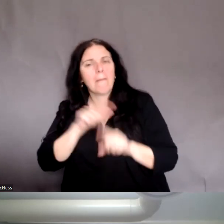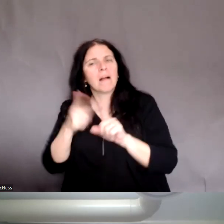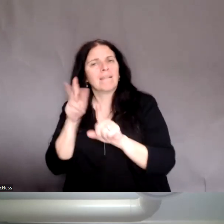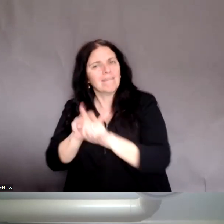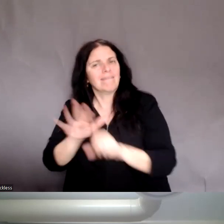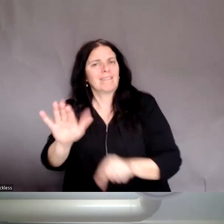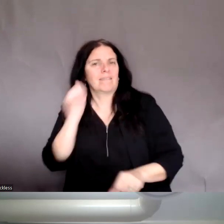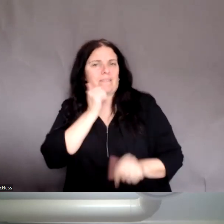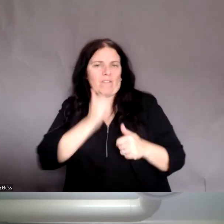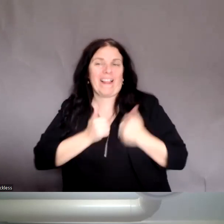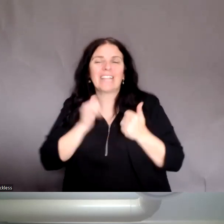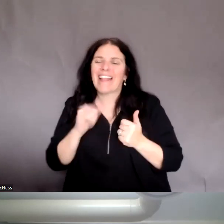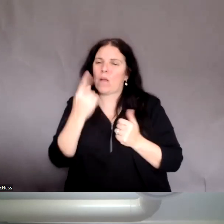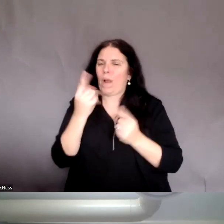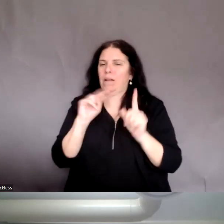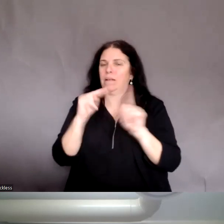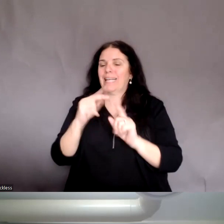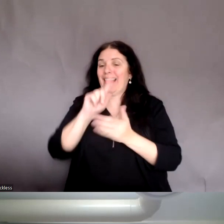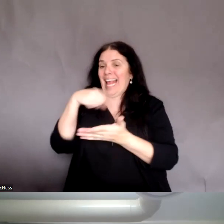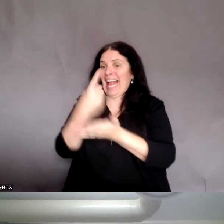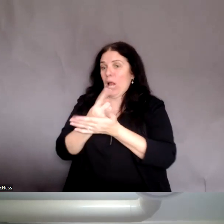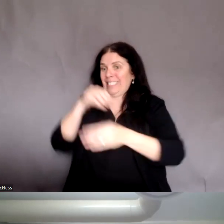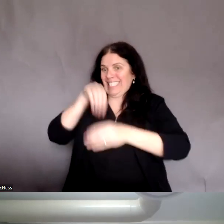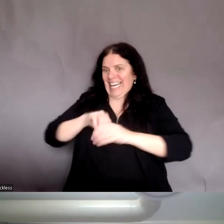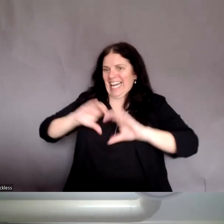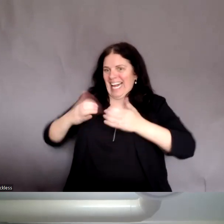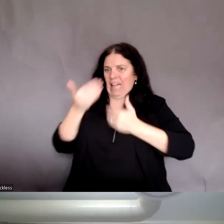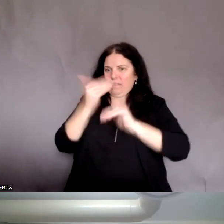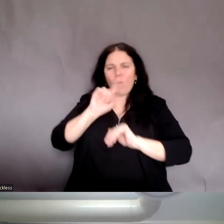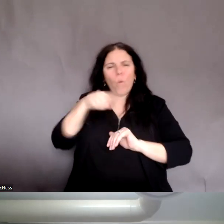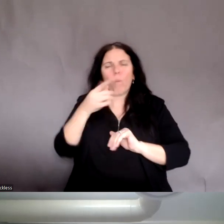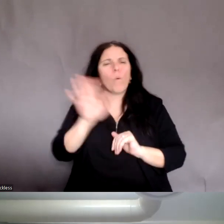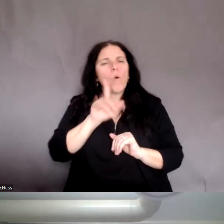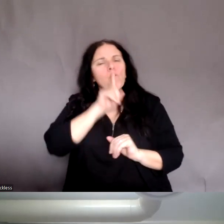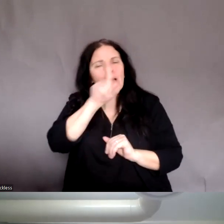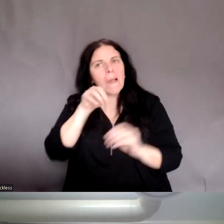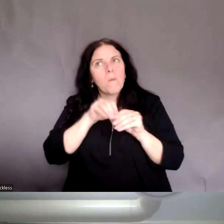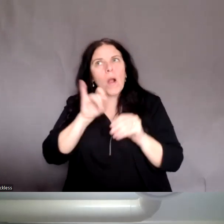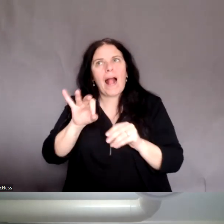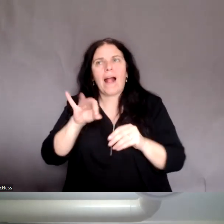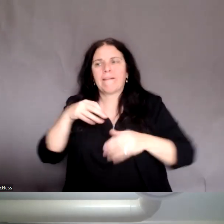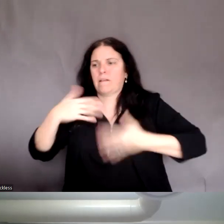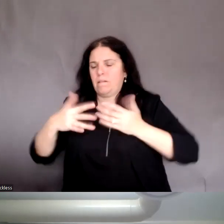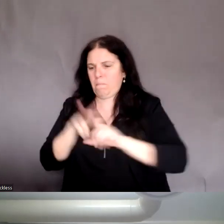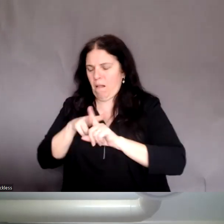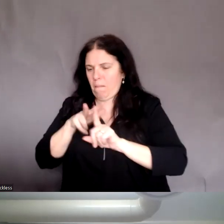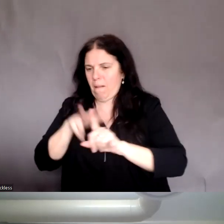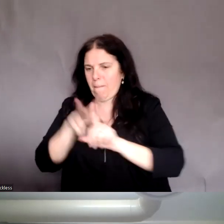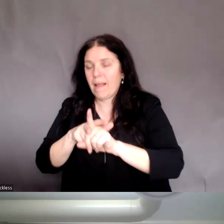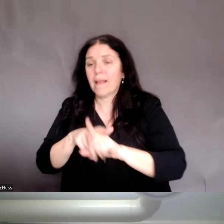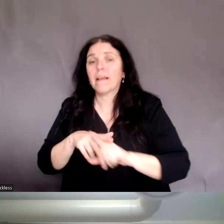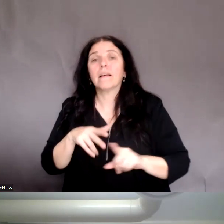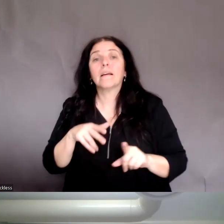it. It's more than just those hours where they're sitting in the classroom. And when they report on the number of hours they're